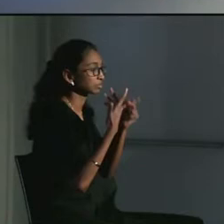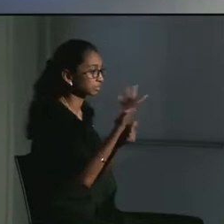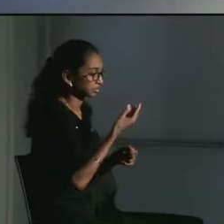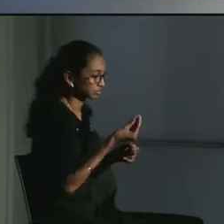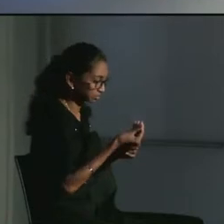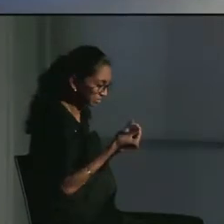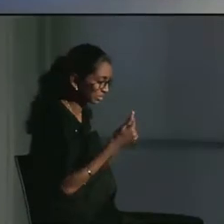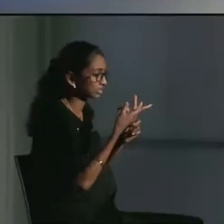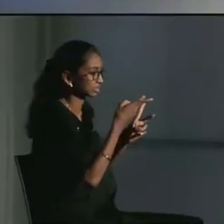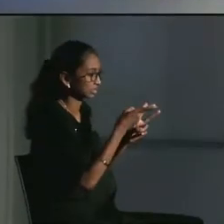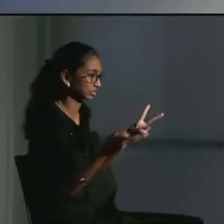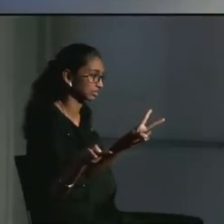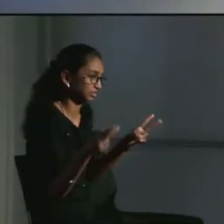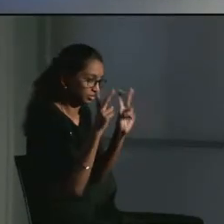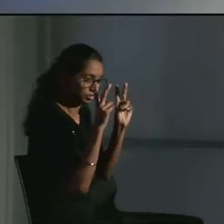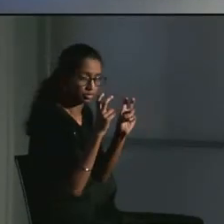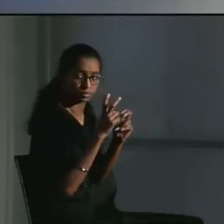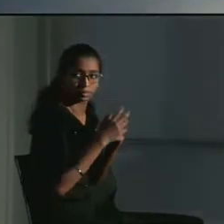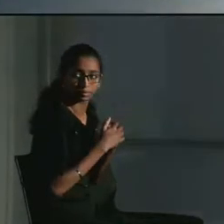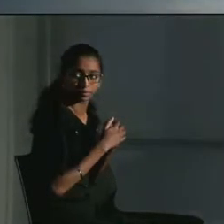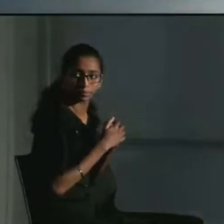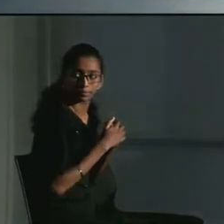and others.